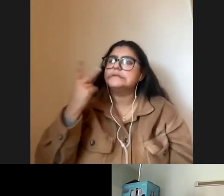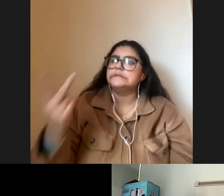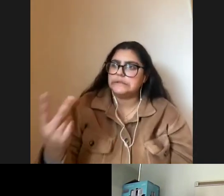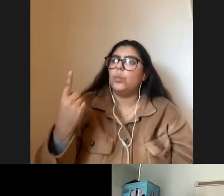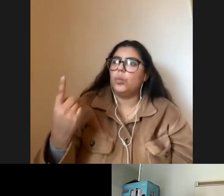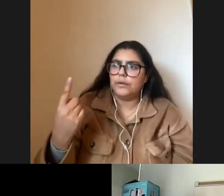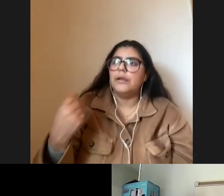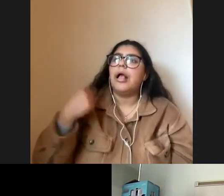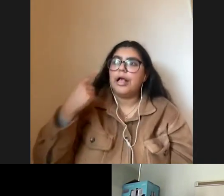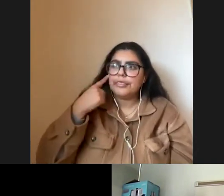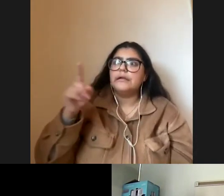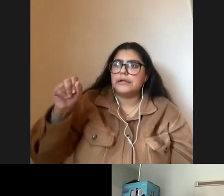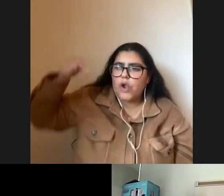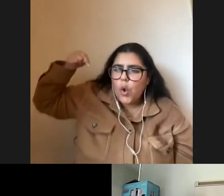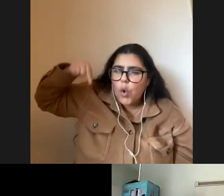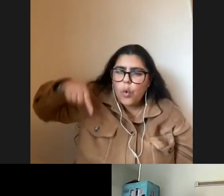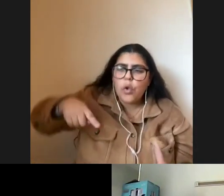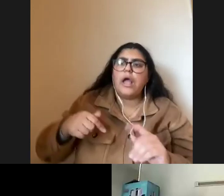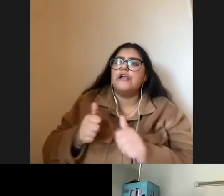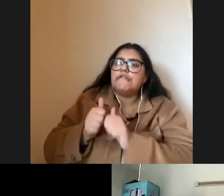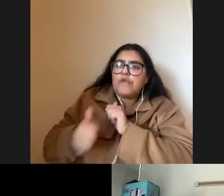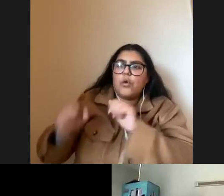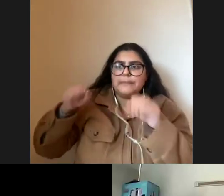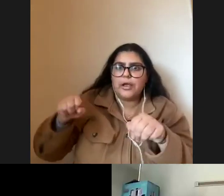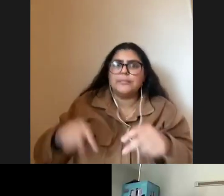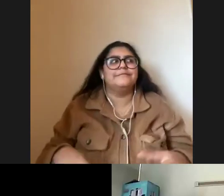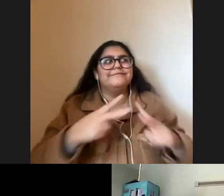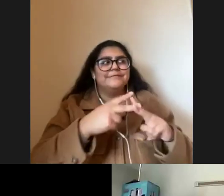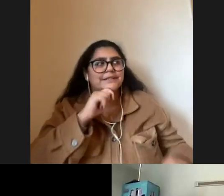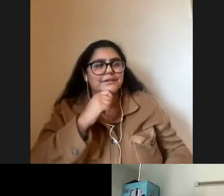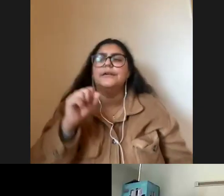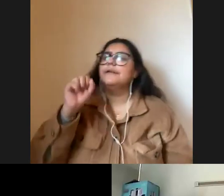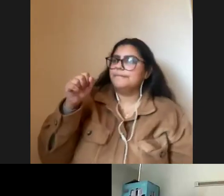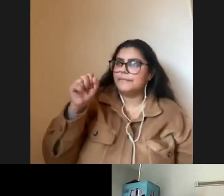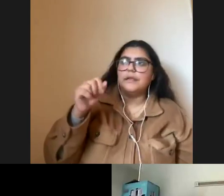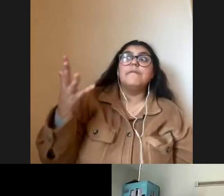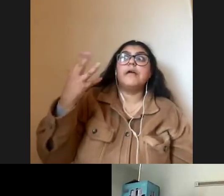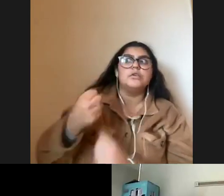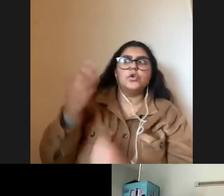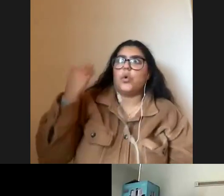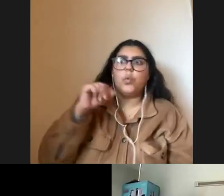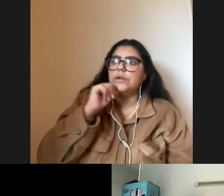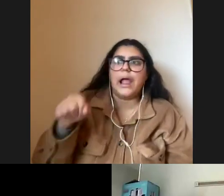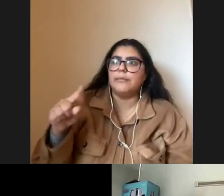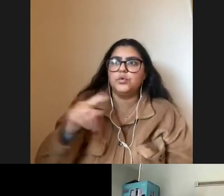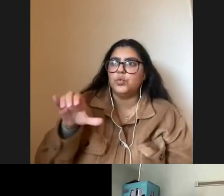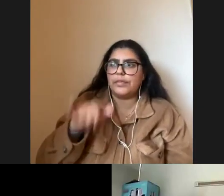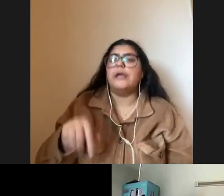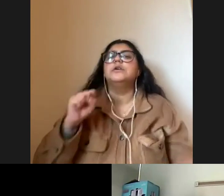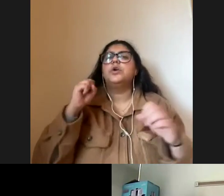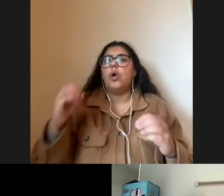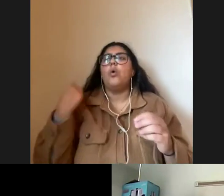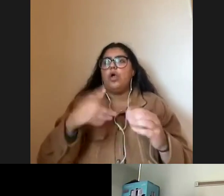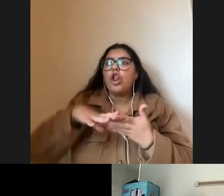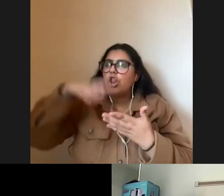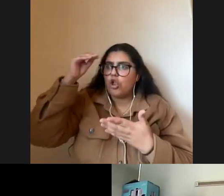as far as you can go. Which Um, is pretty sweet. which we didn't even know 5 years ago. Yeah. So we're like learning